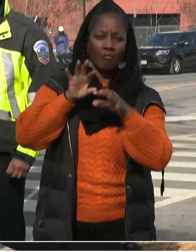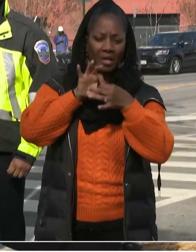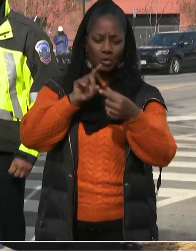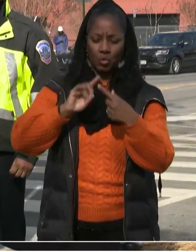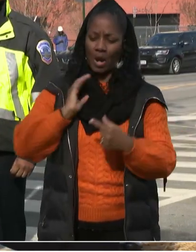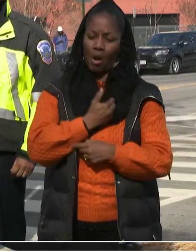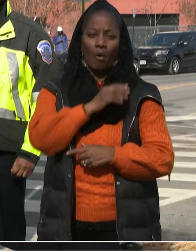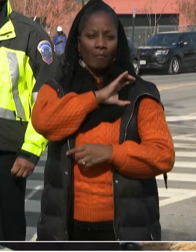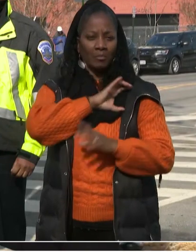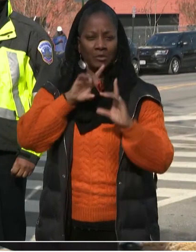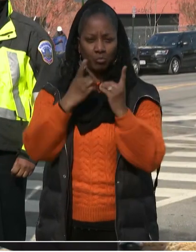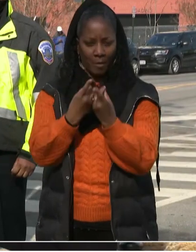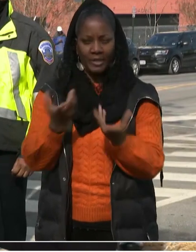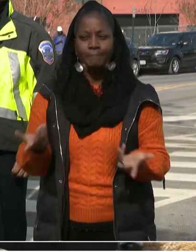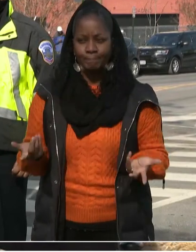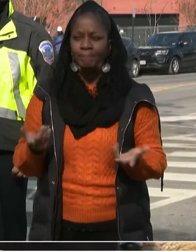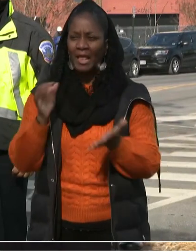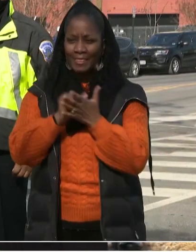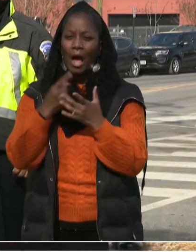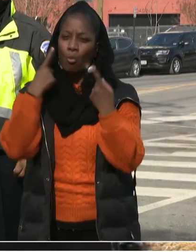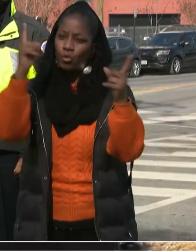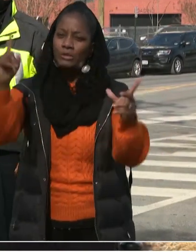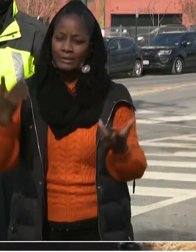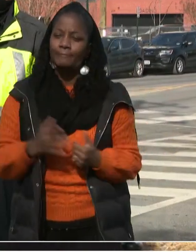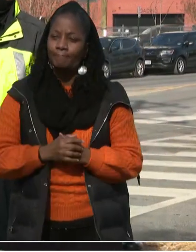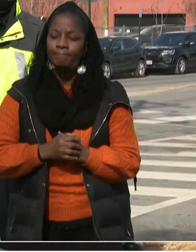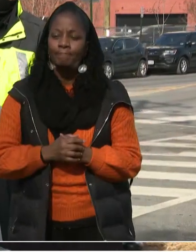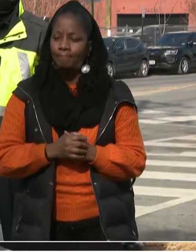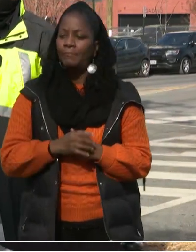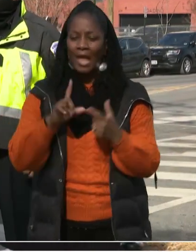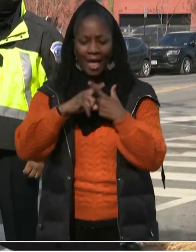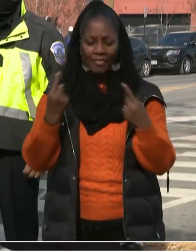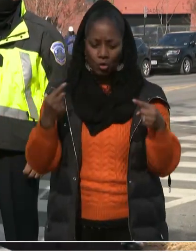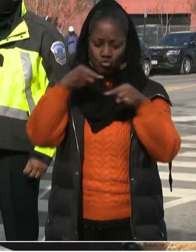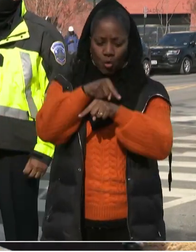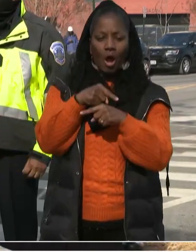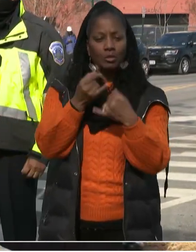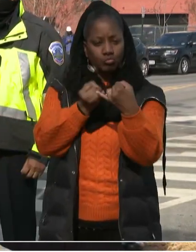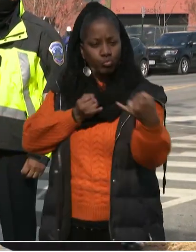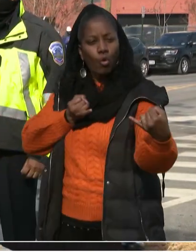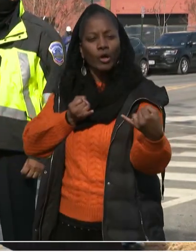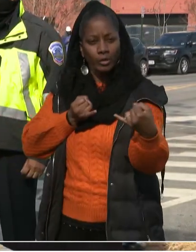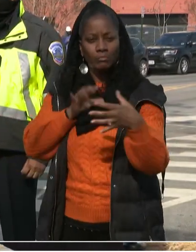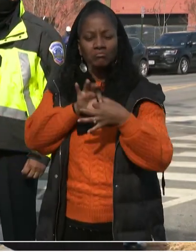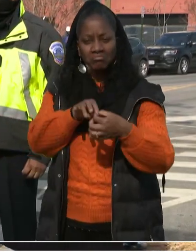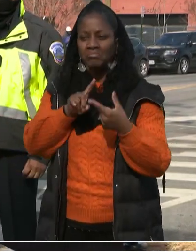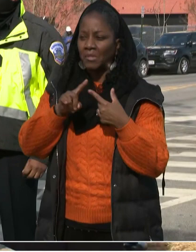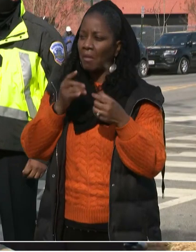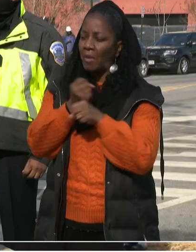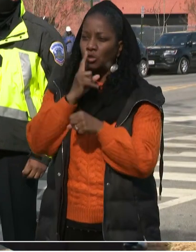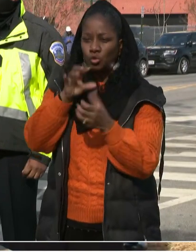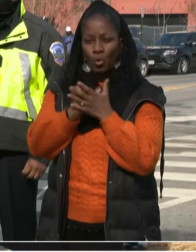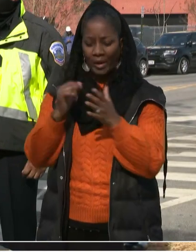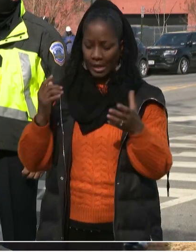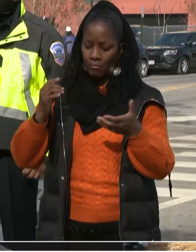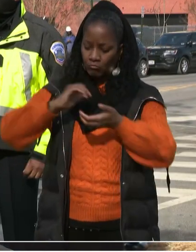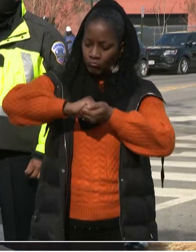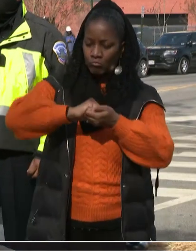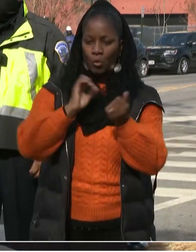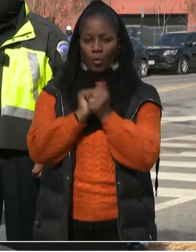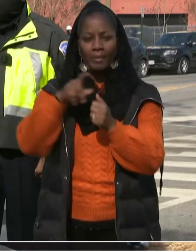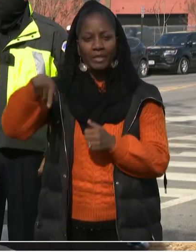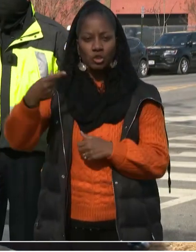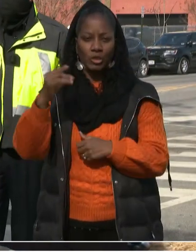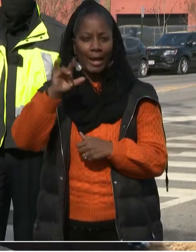that has shown to work. And then again, like I said, the cross-border initiative piece and embedding somebody with Prince George's County. Okay, yes.